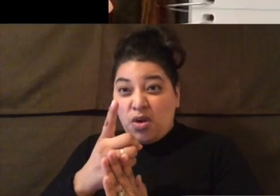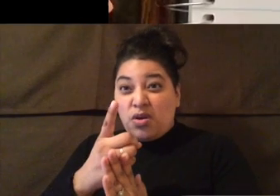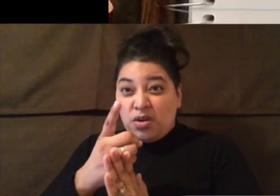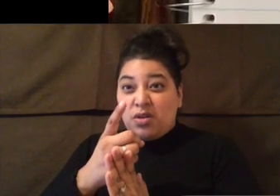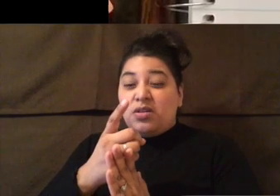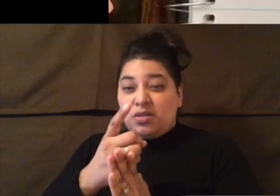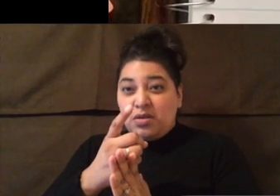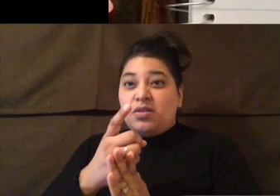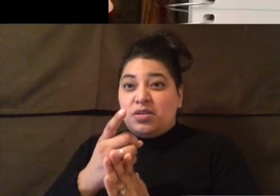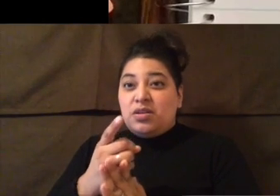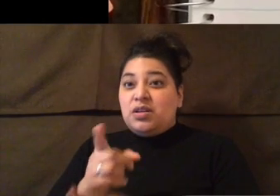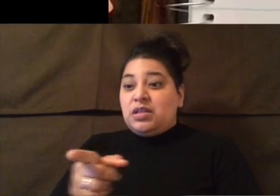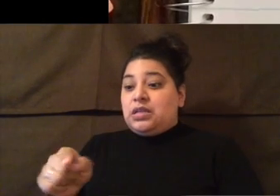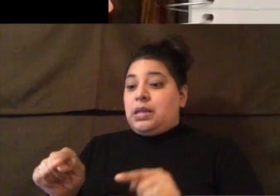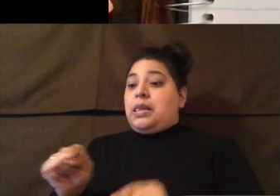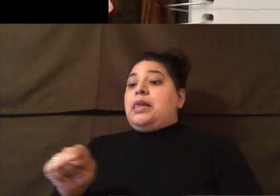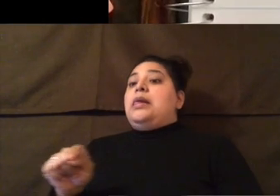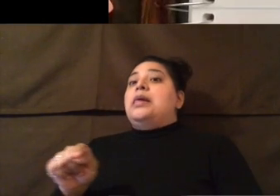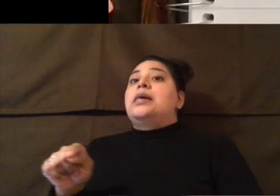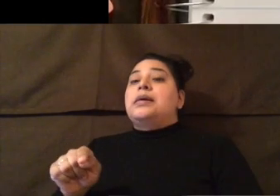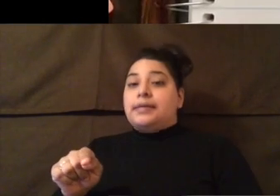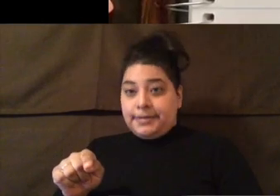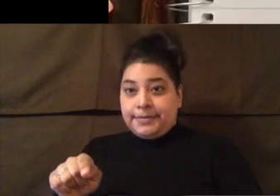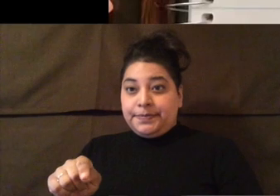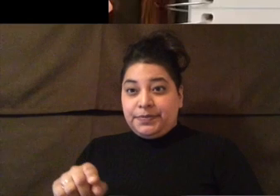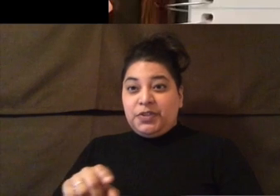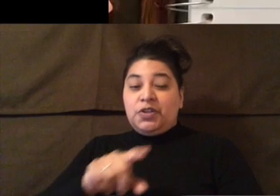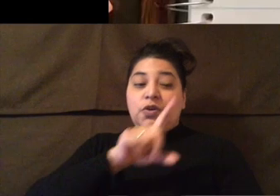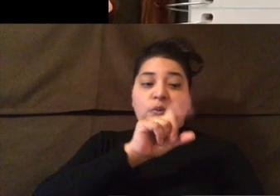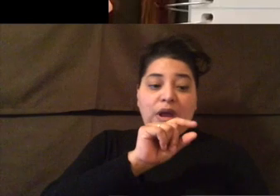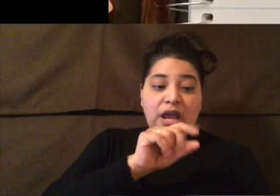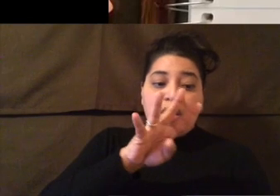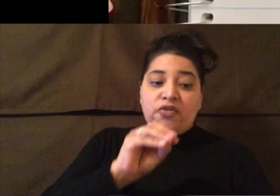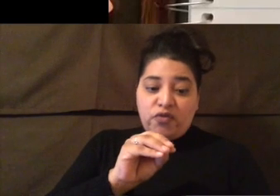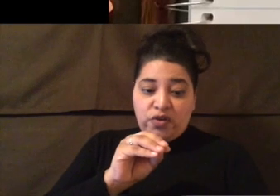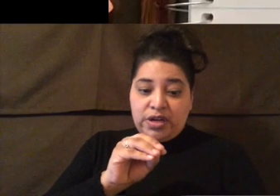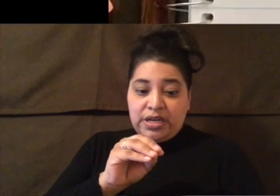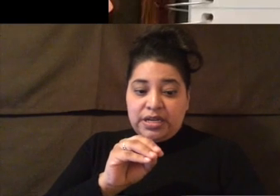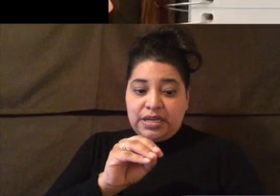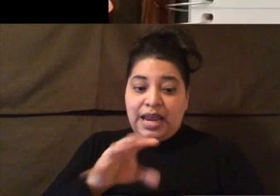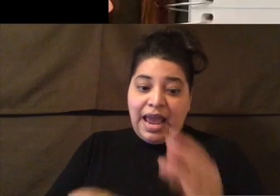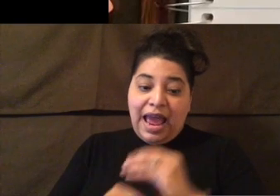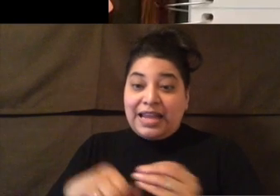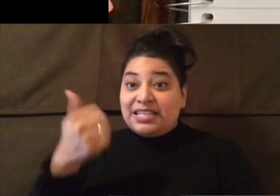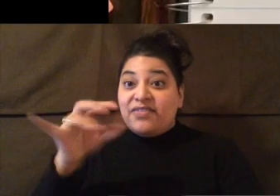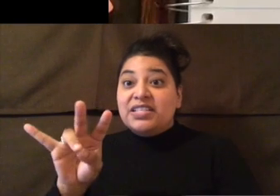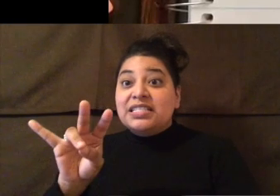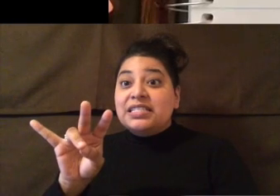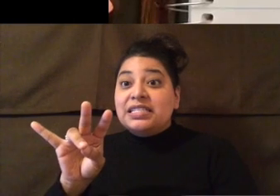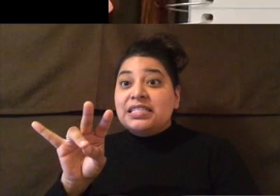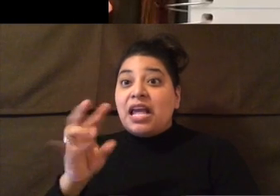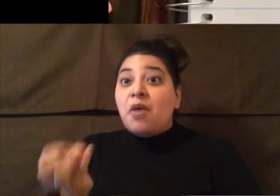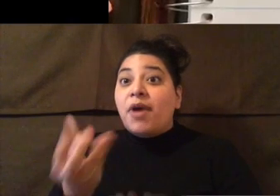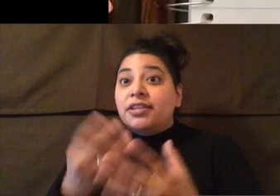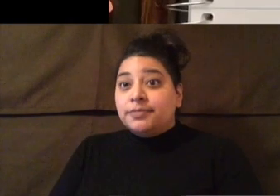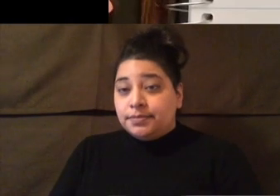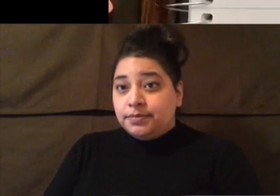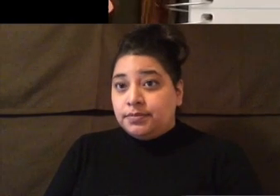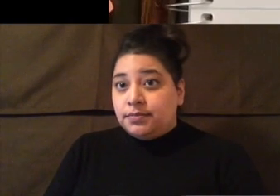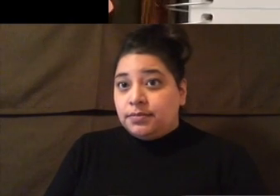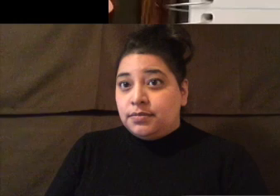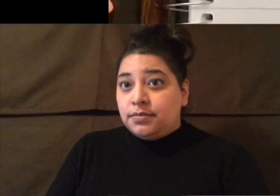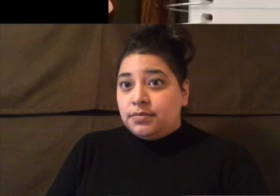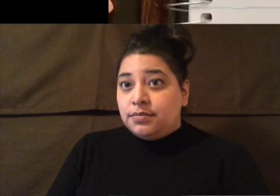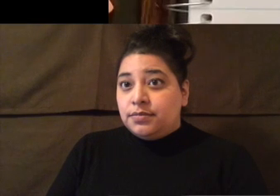hour right here. 20, 40 plus 17.